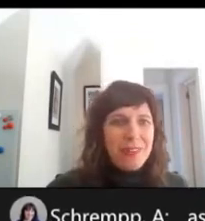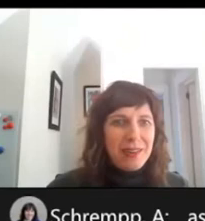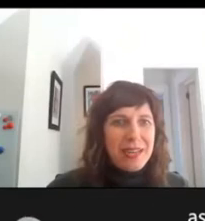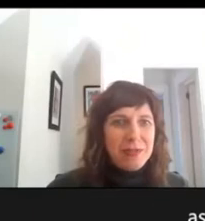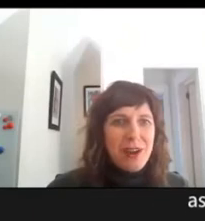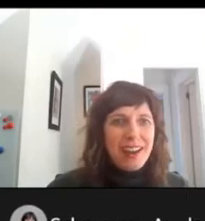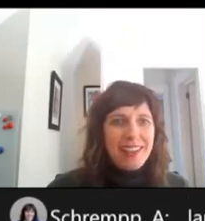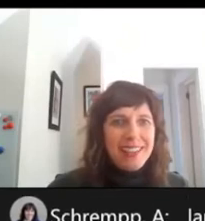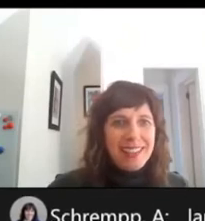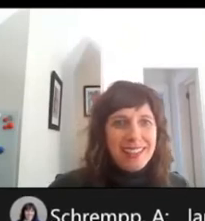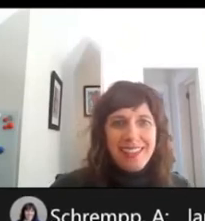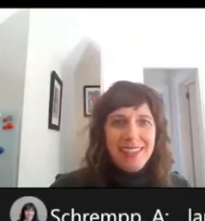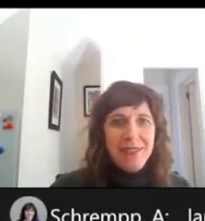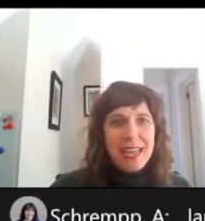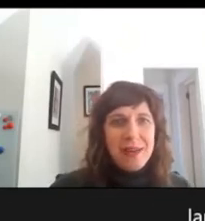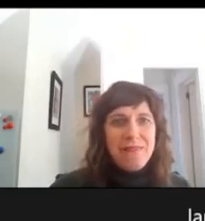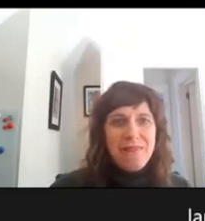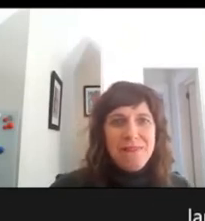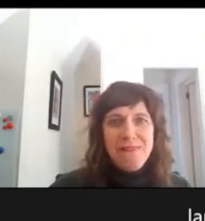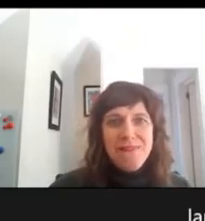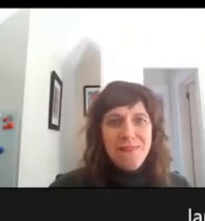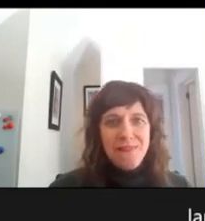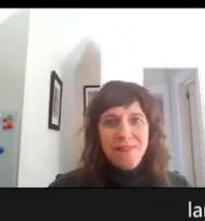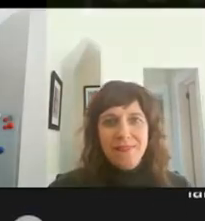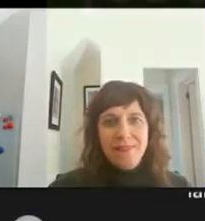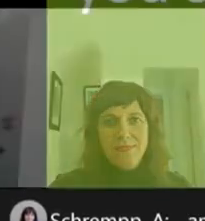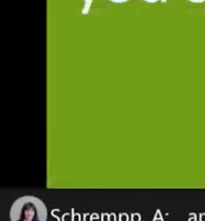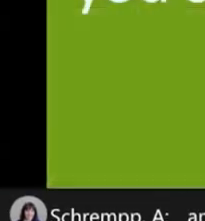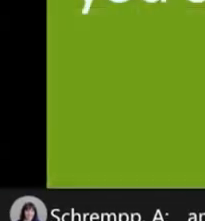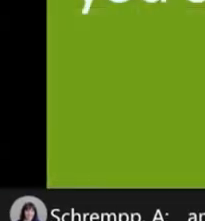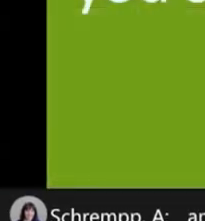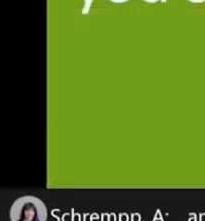And I'll keep track. Time.